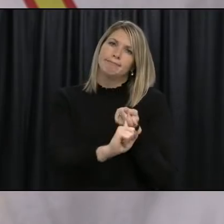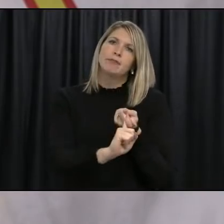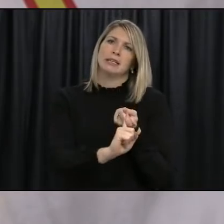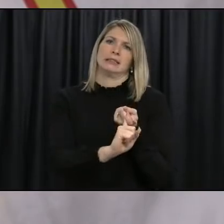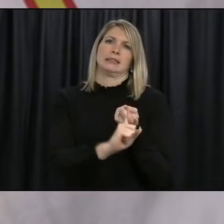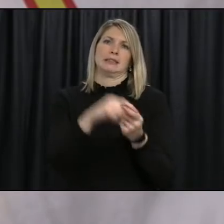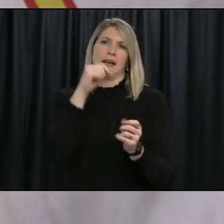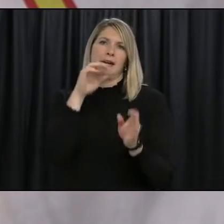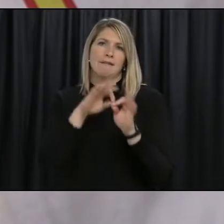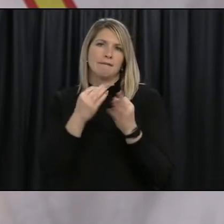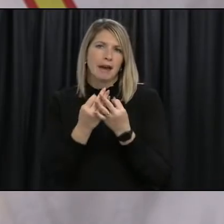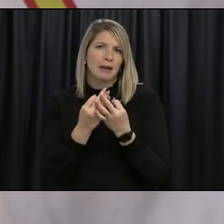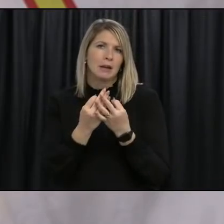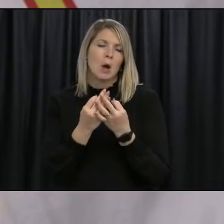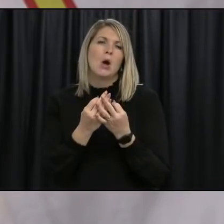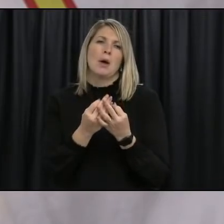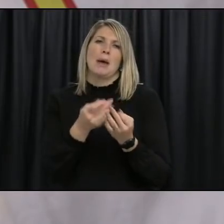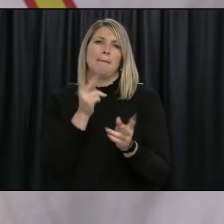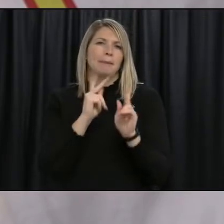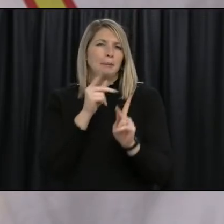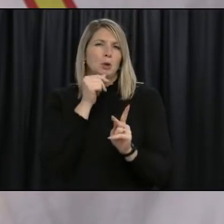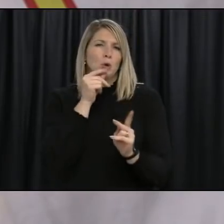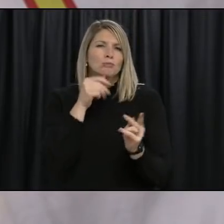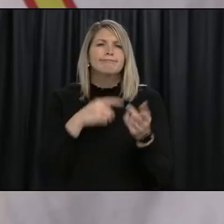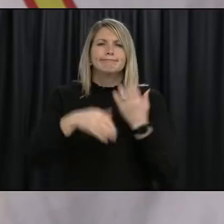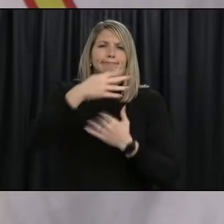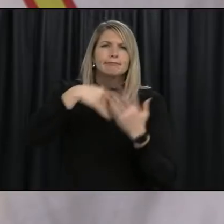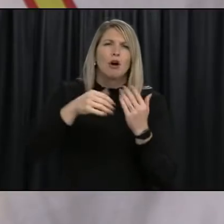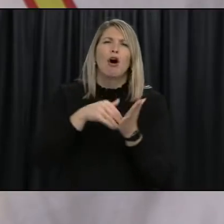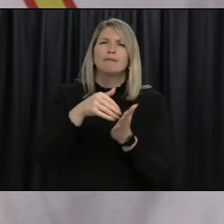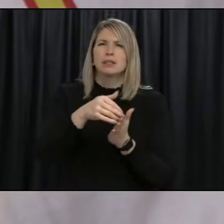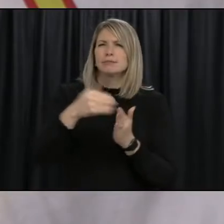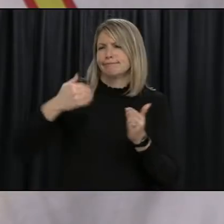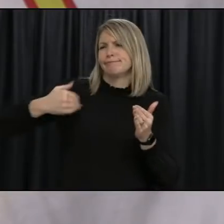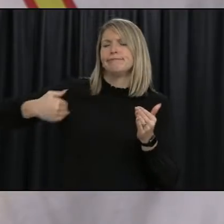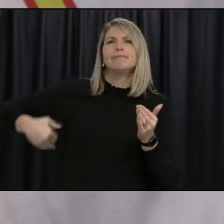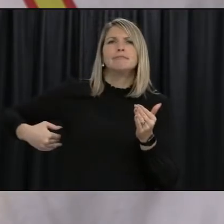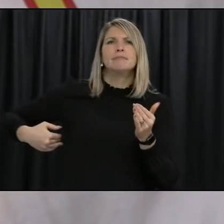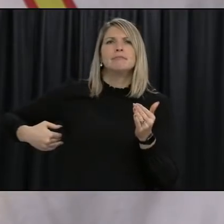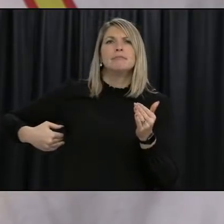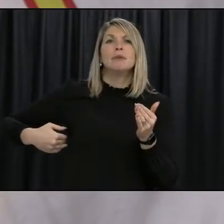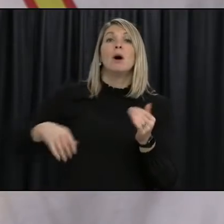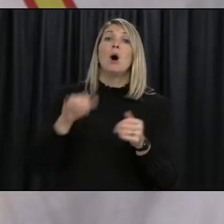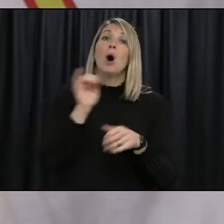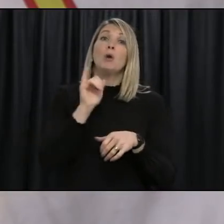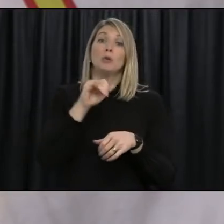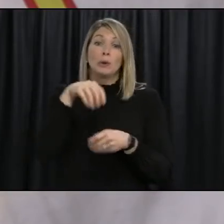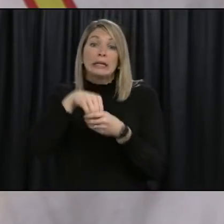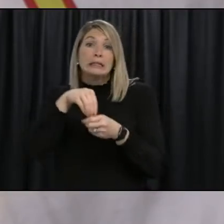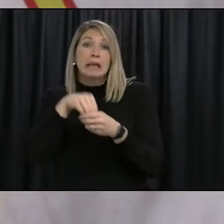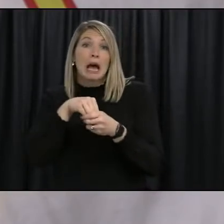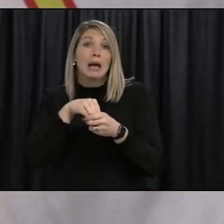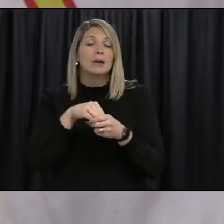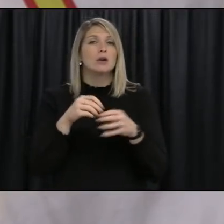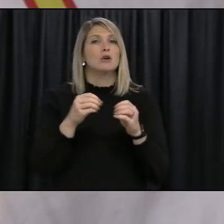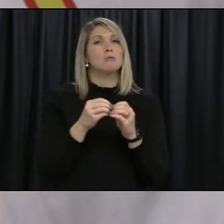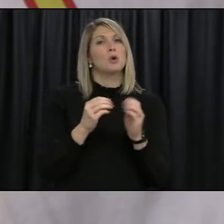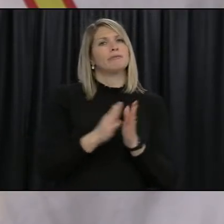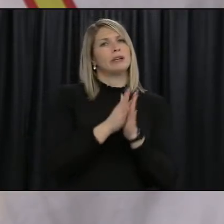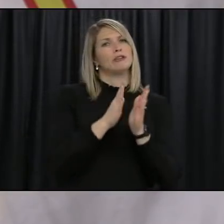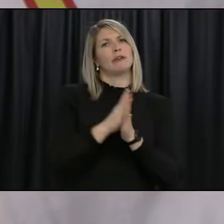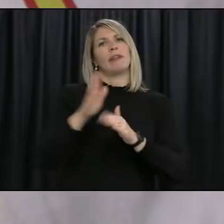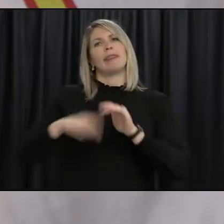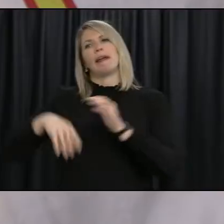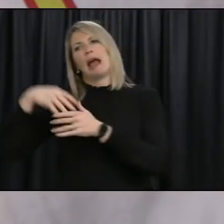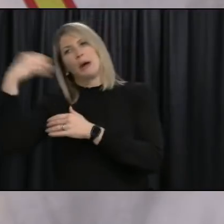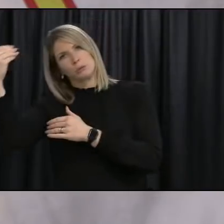of COVID-19 increases as people spend longer amounts of time together, and spending time together indoors is more risky than spending it